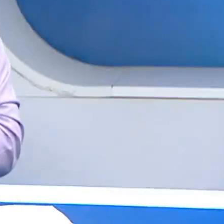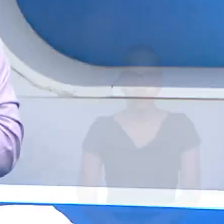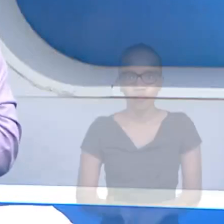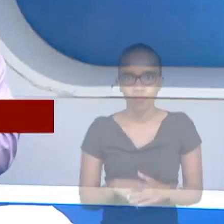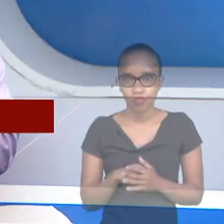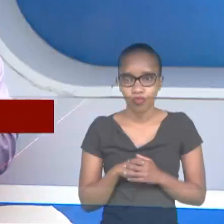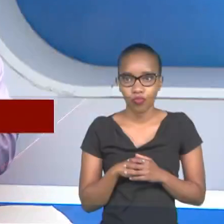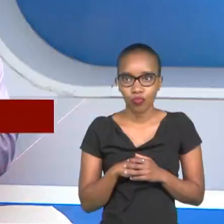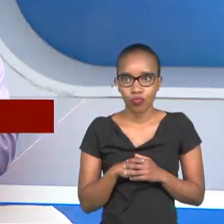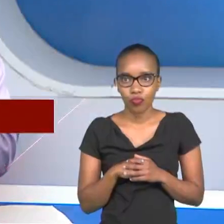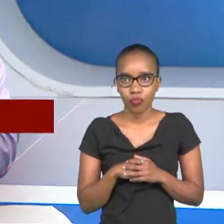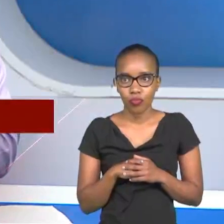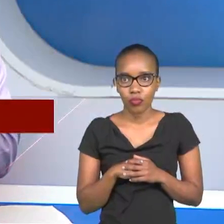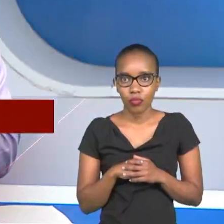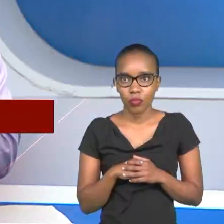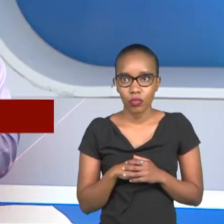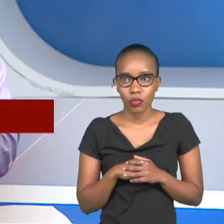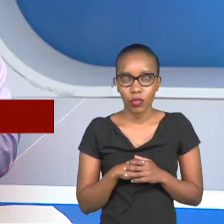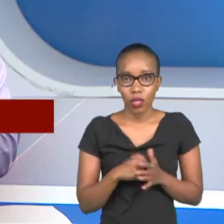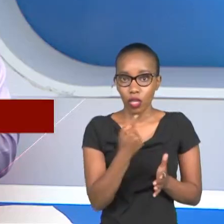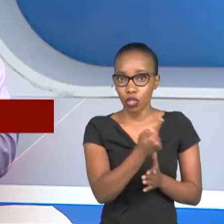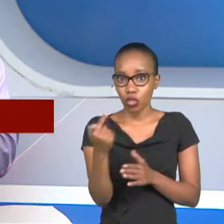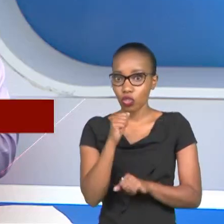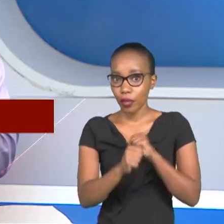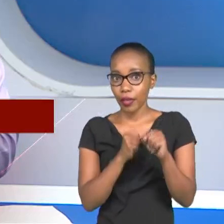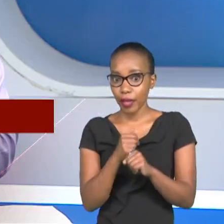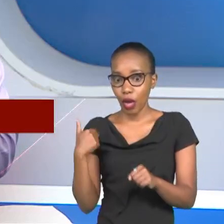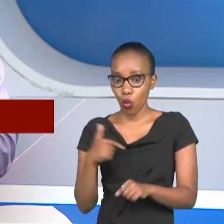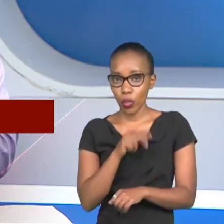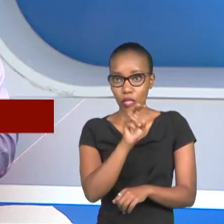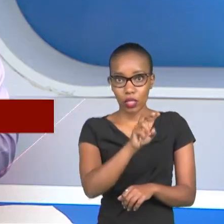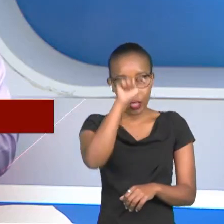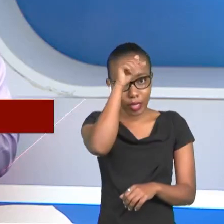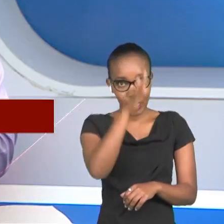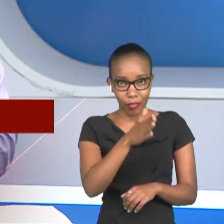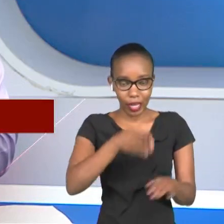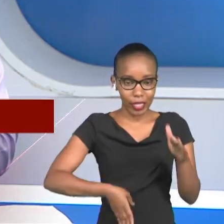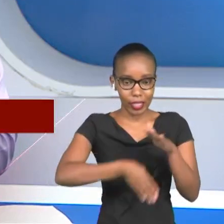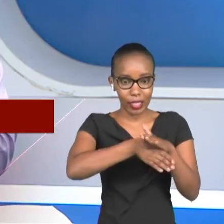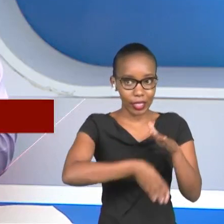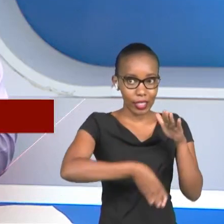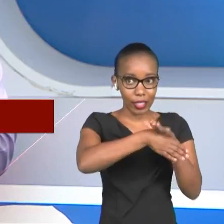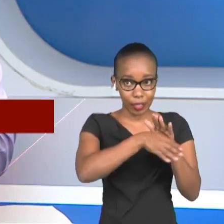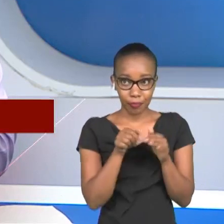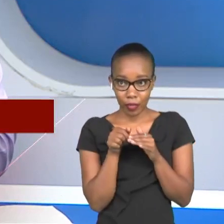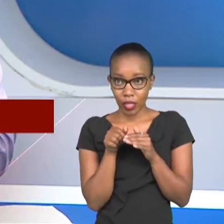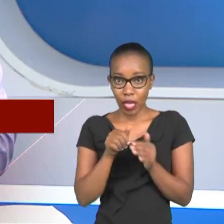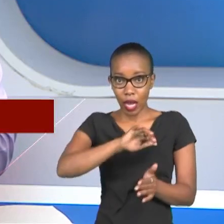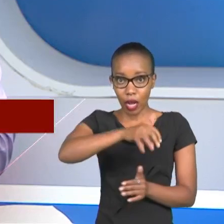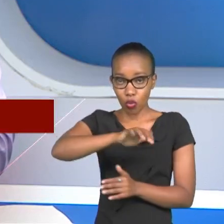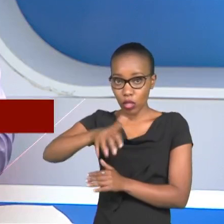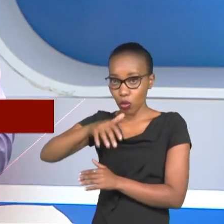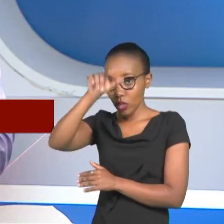7 years on, and almost every year since, we are witnessing a governor facing impeachment. We are witnessing a county